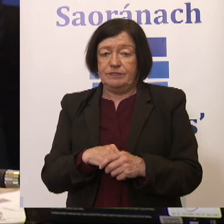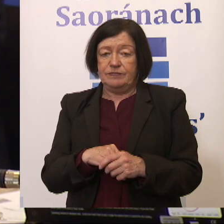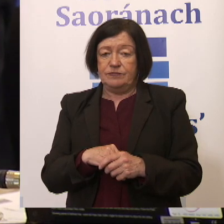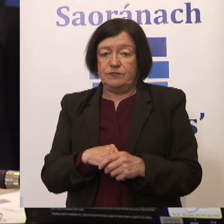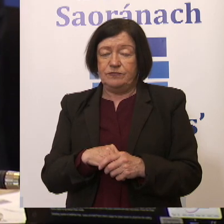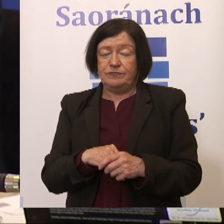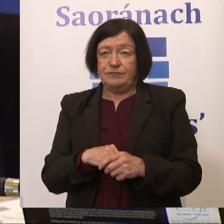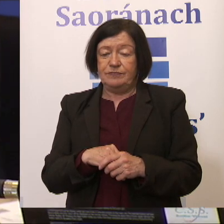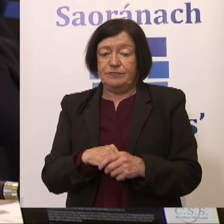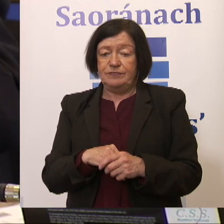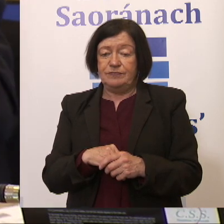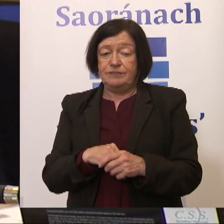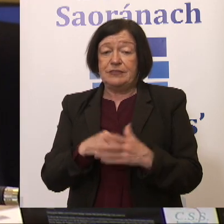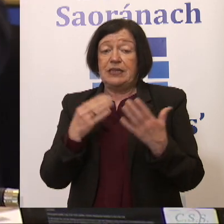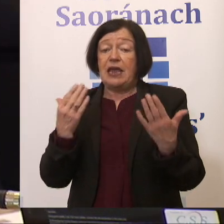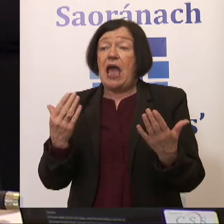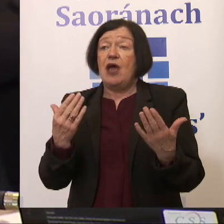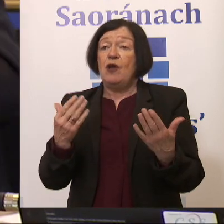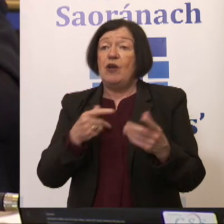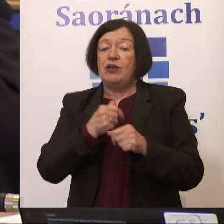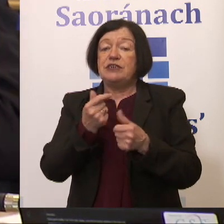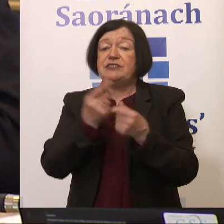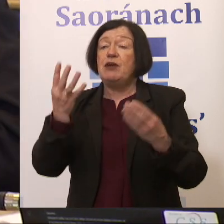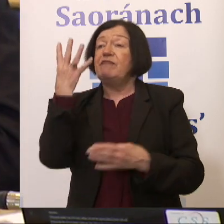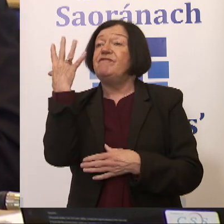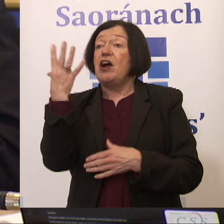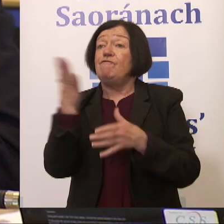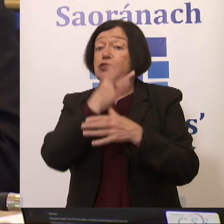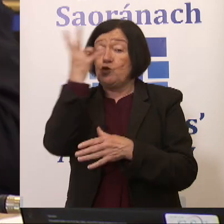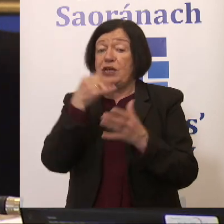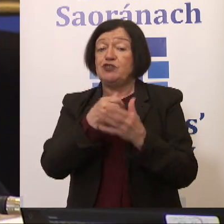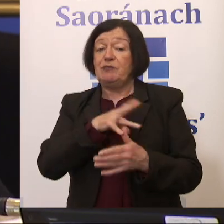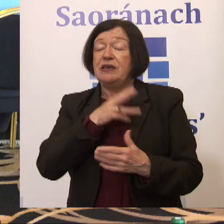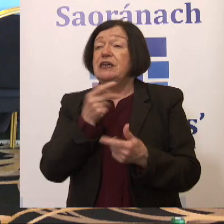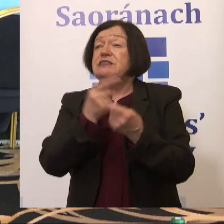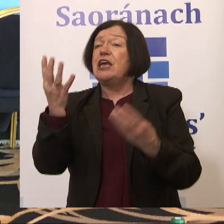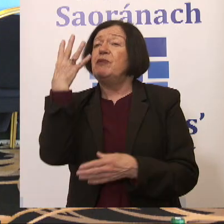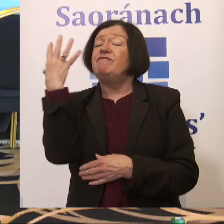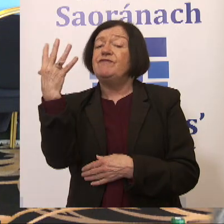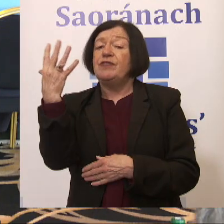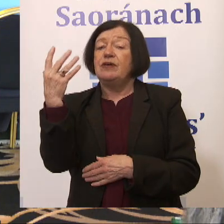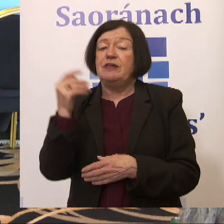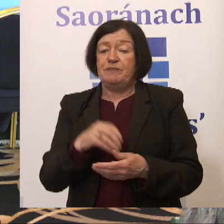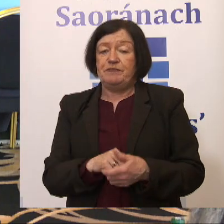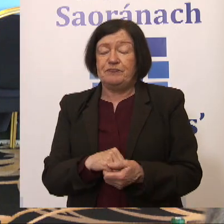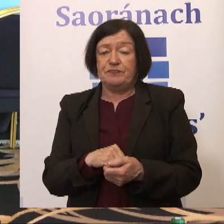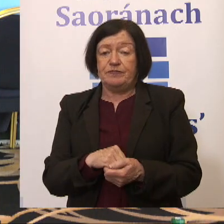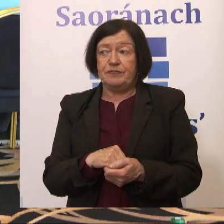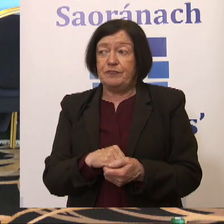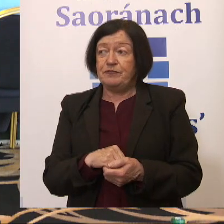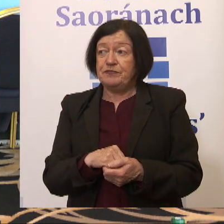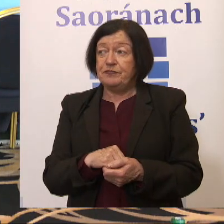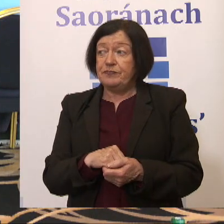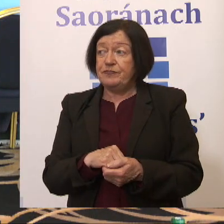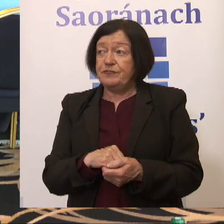we're going to go to table 5 for the first question, please. Table 5. And Shifra.